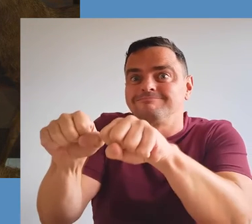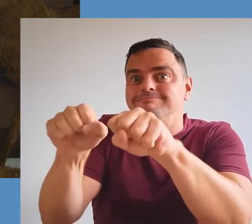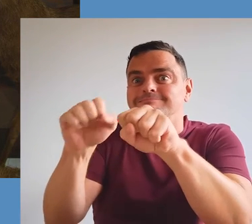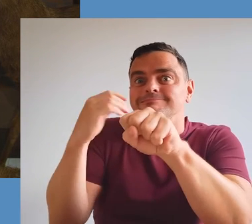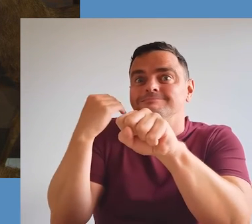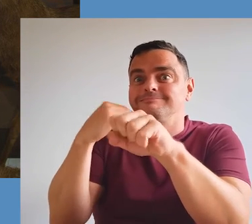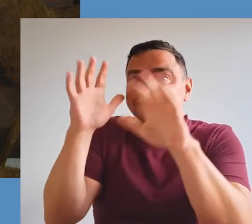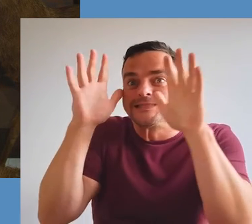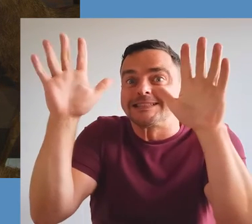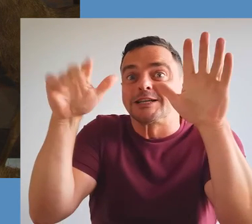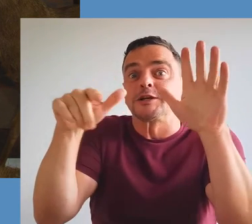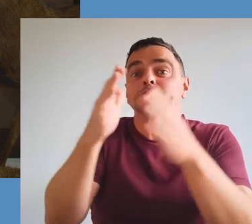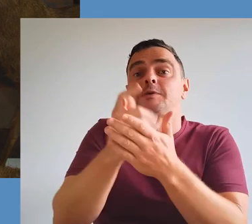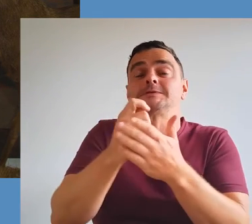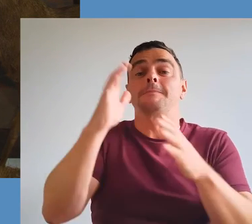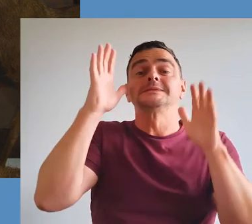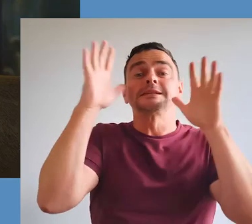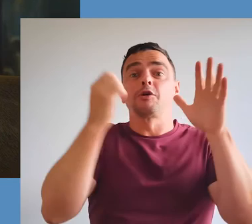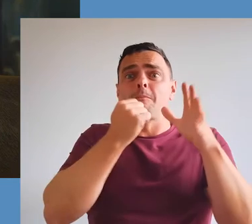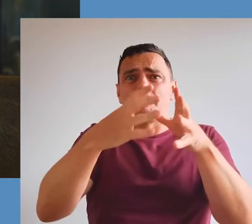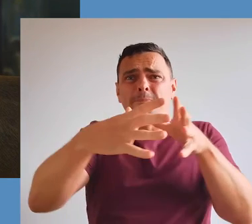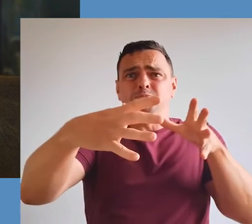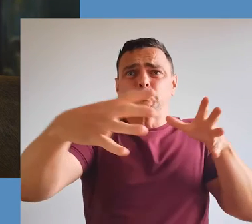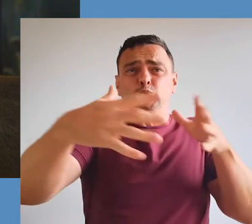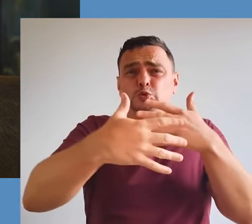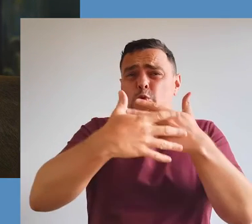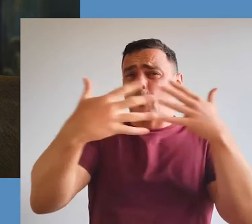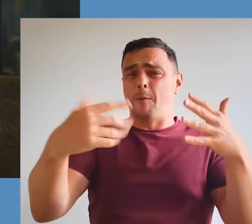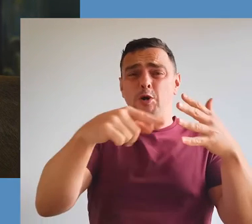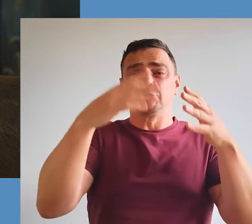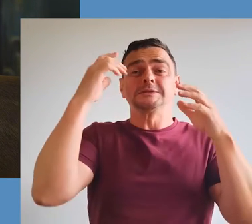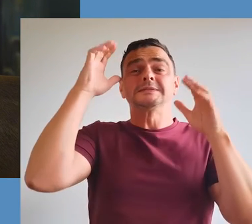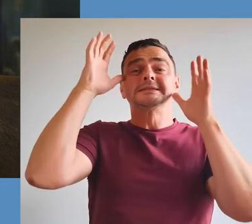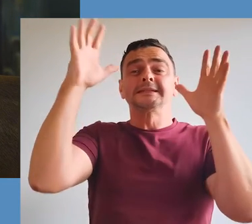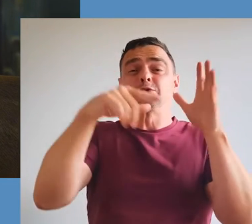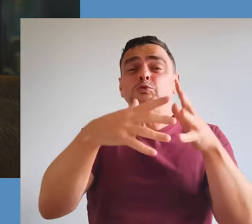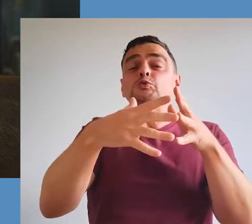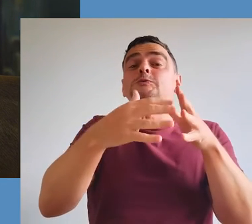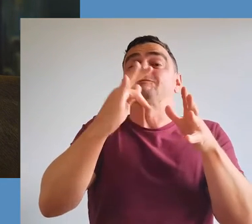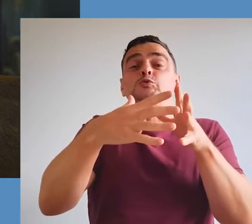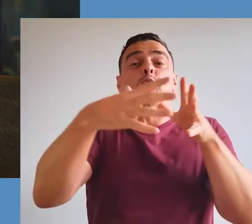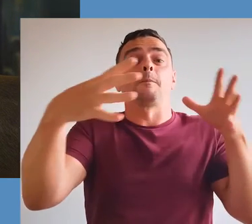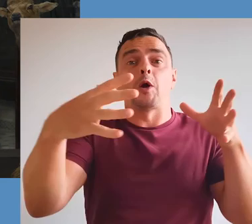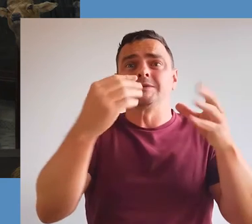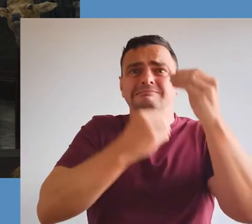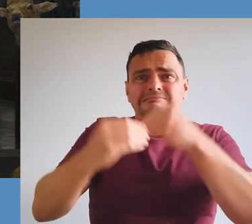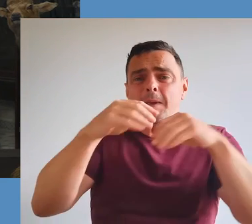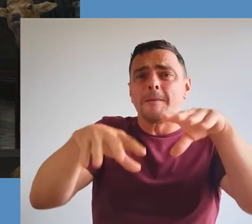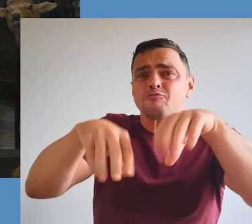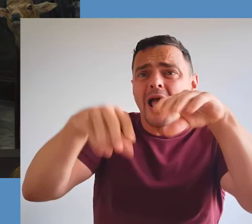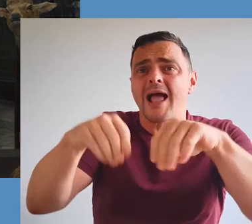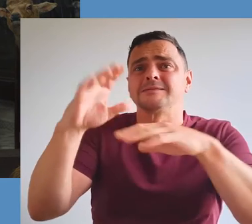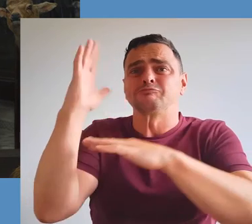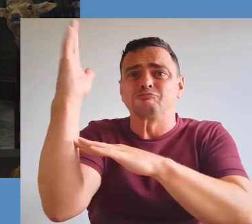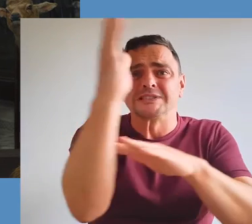which then stops other animals from living in the same area. Wolves help keep deer populations at healthy levels